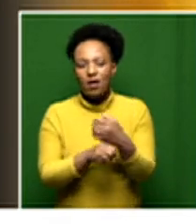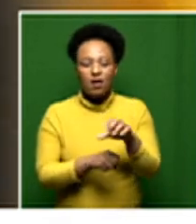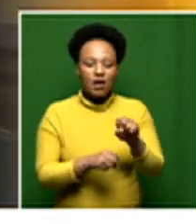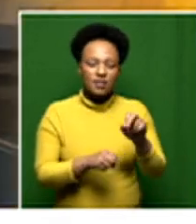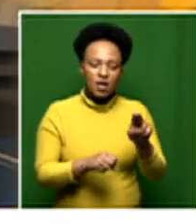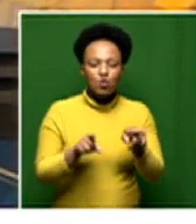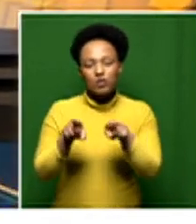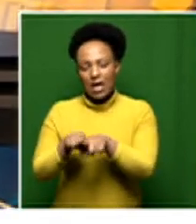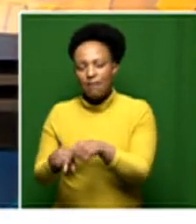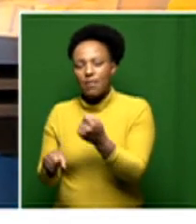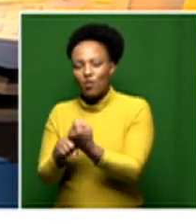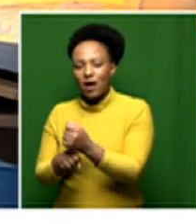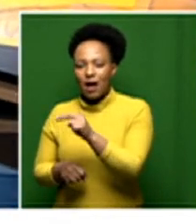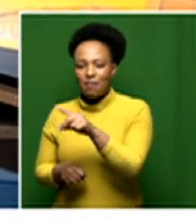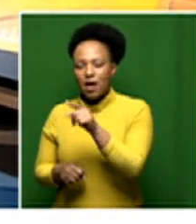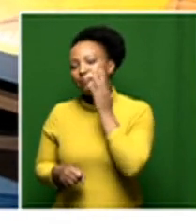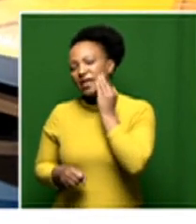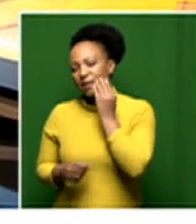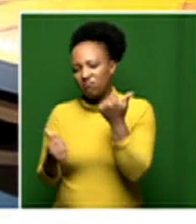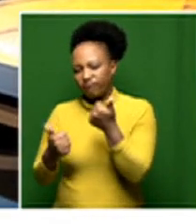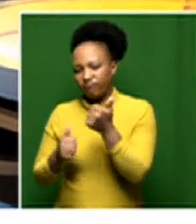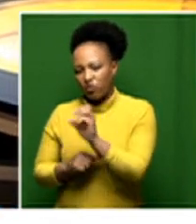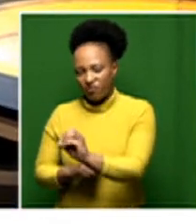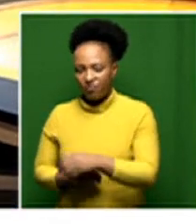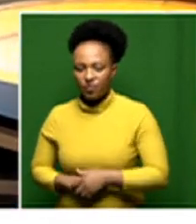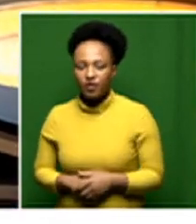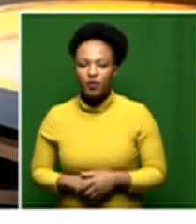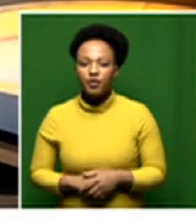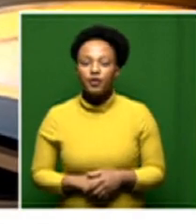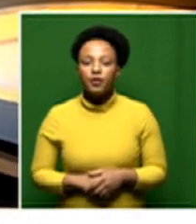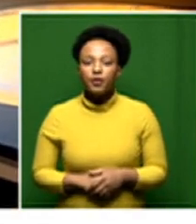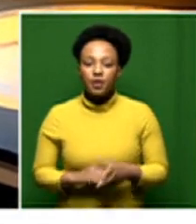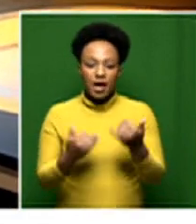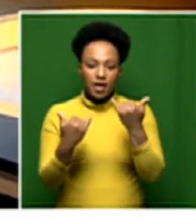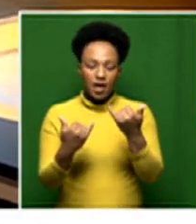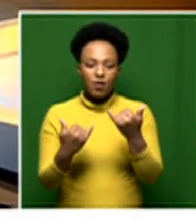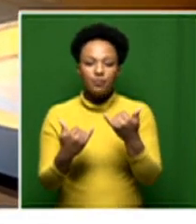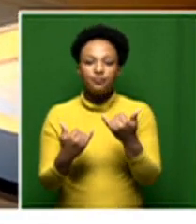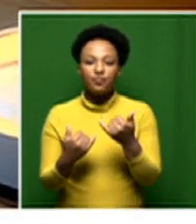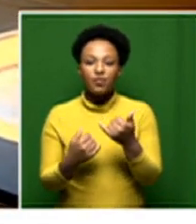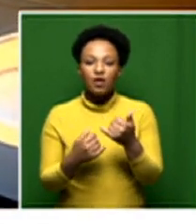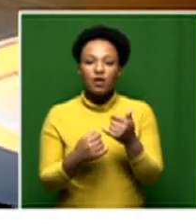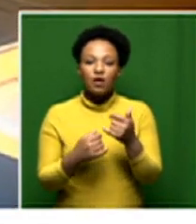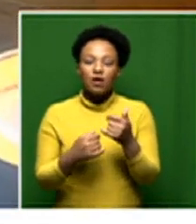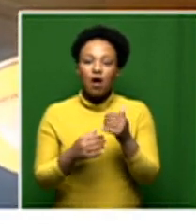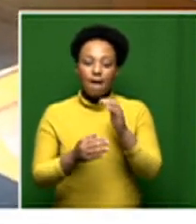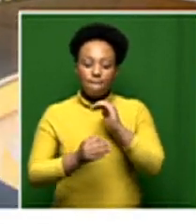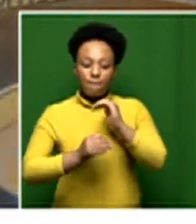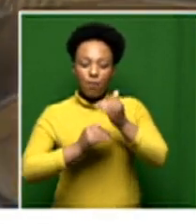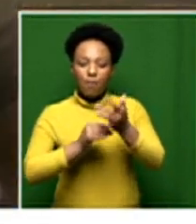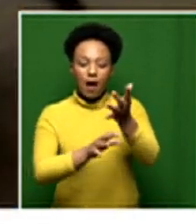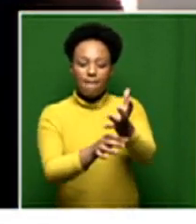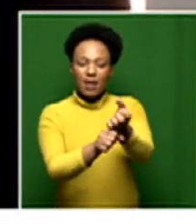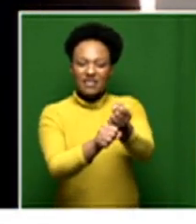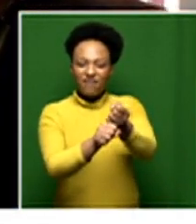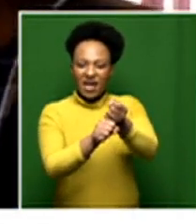lot of experience in that area. Indeed. Now, Mr. Hofmeyr, under which circumstances is the preservation order granted and the confiscation of criminal